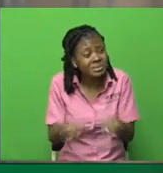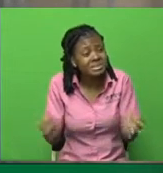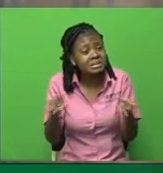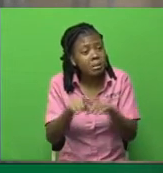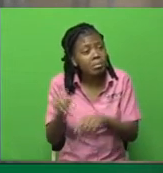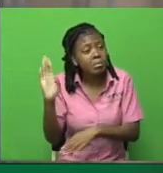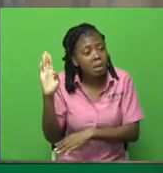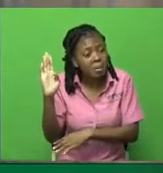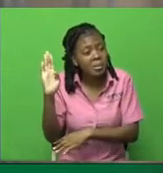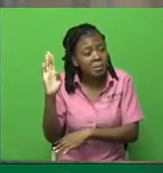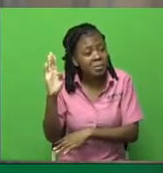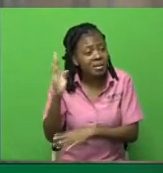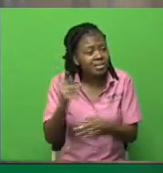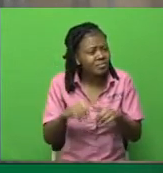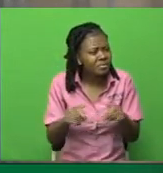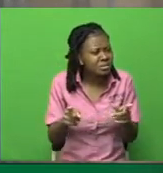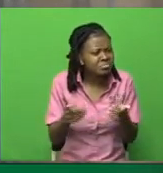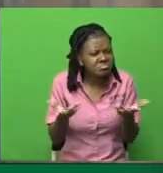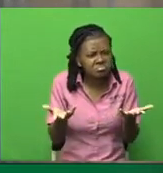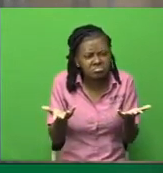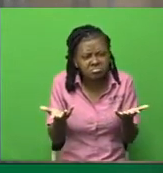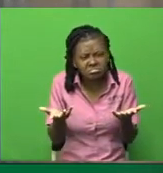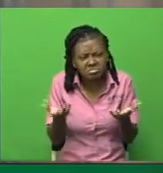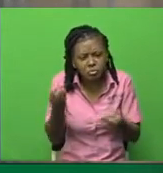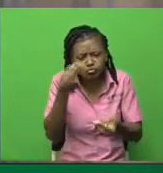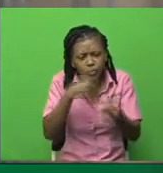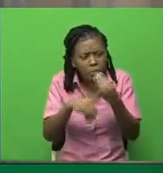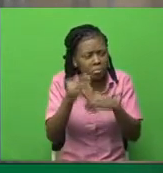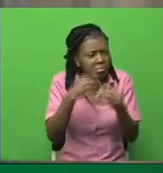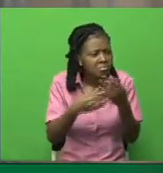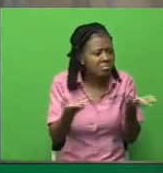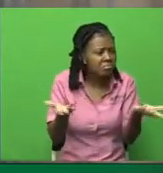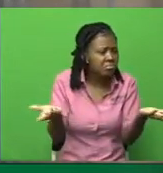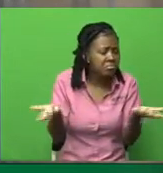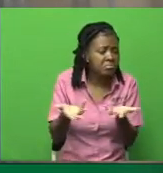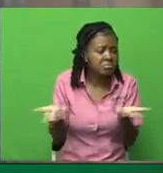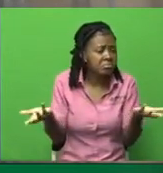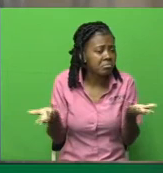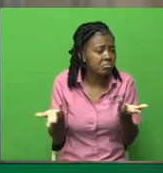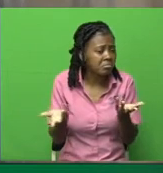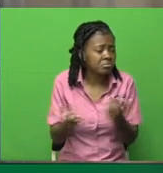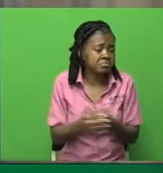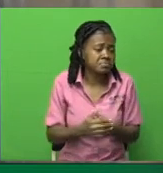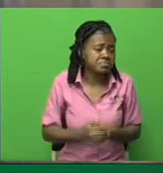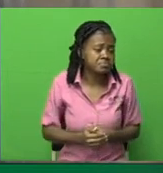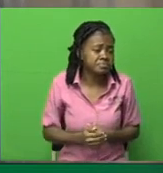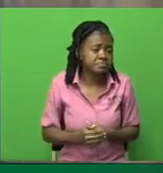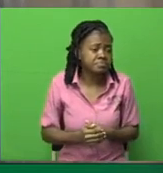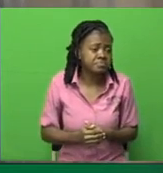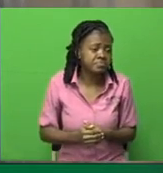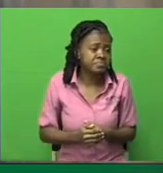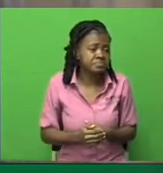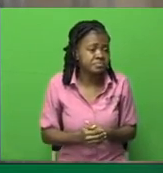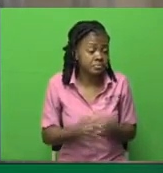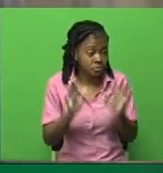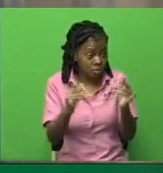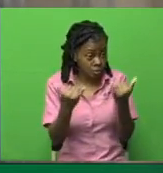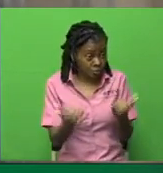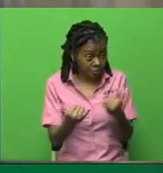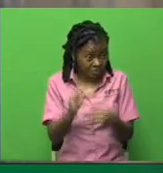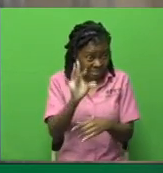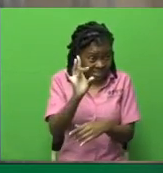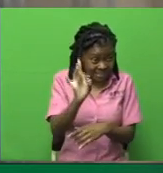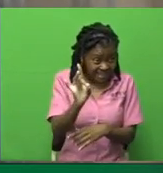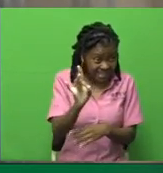never materialize I wanted to remember this is a seven budget six budget escape this is eight he has presented um